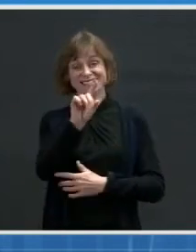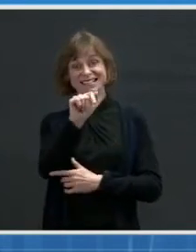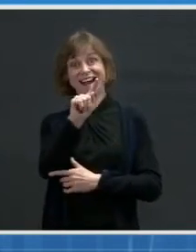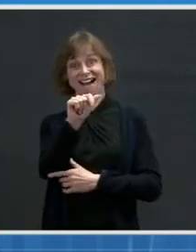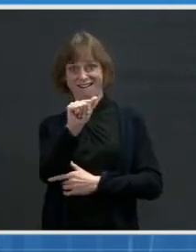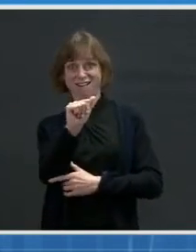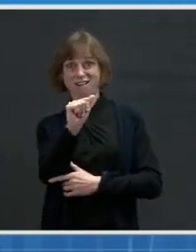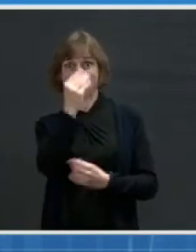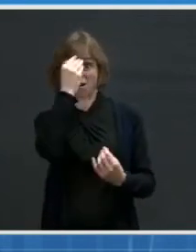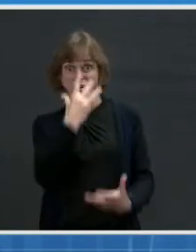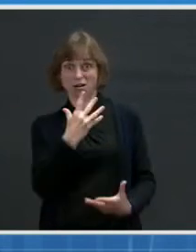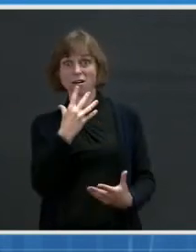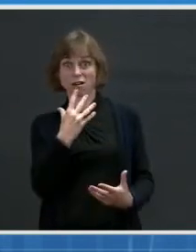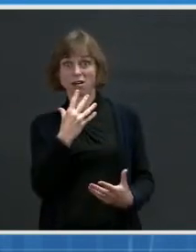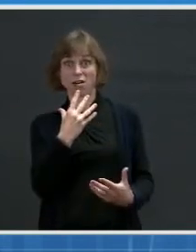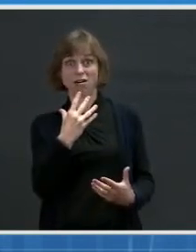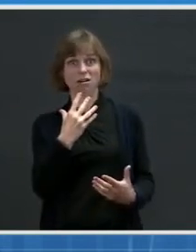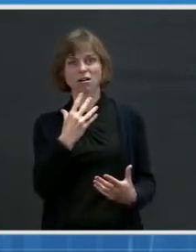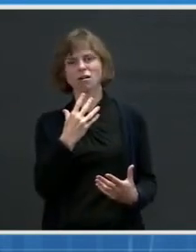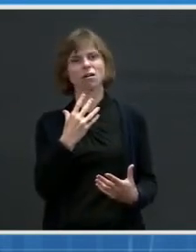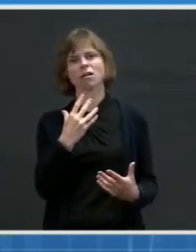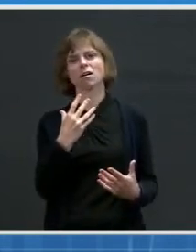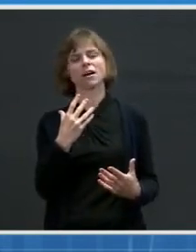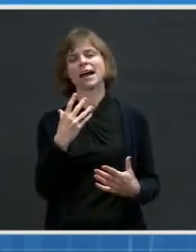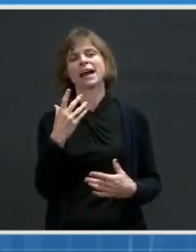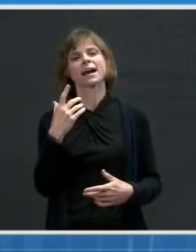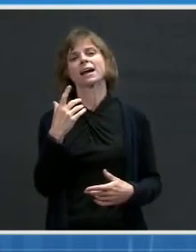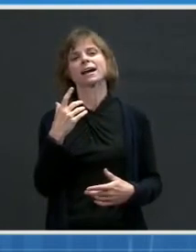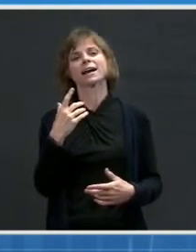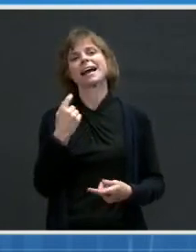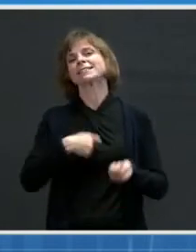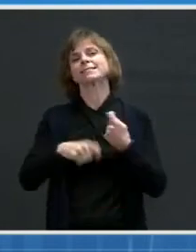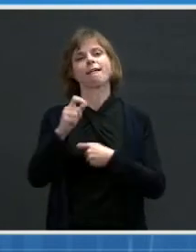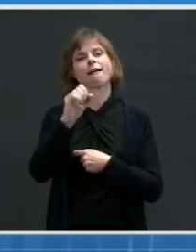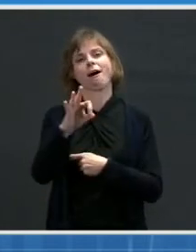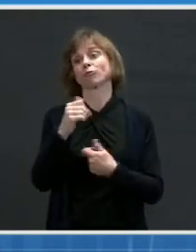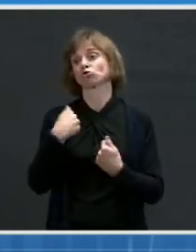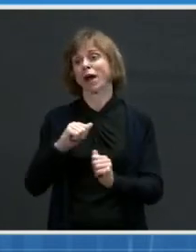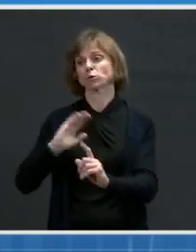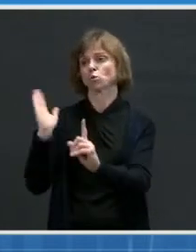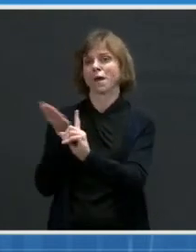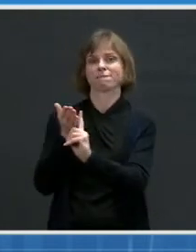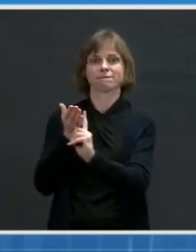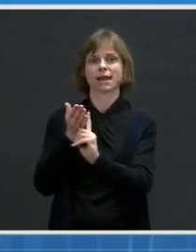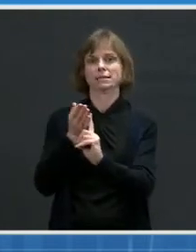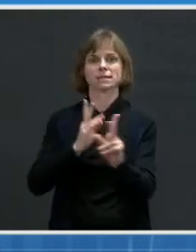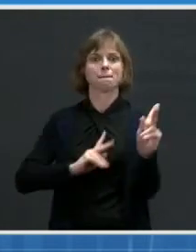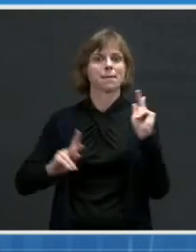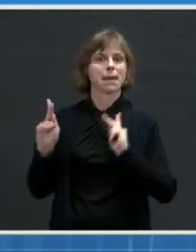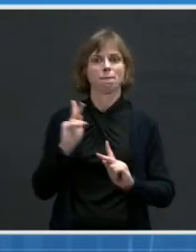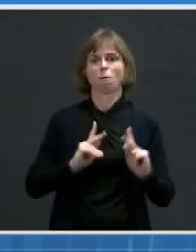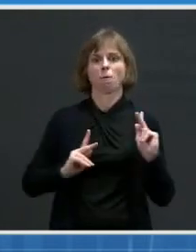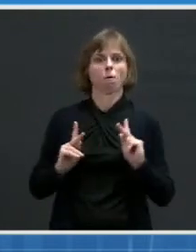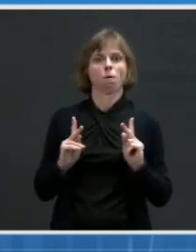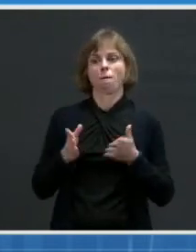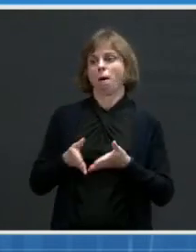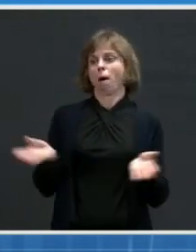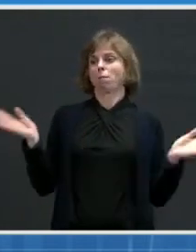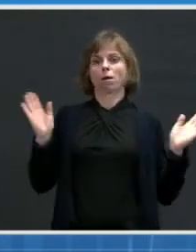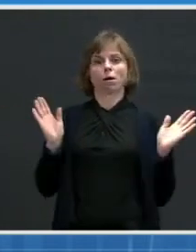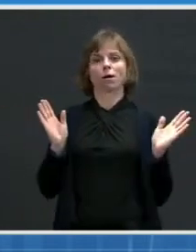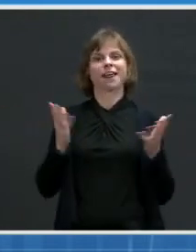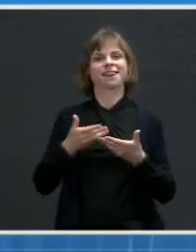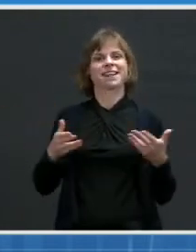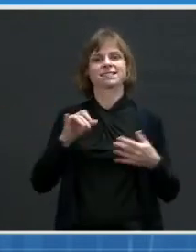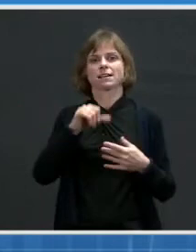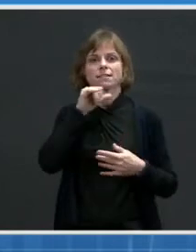your question, trying to convince the public of something that isn't necessarily based on data. I think that you will hear that consistently